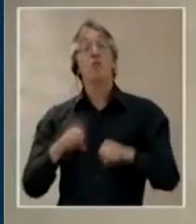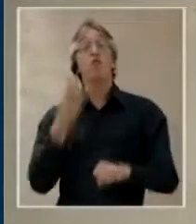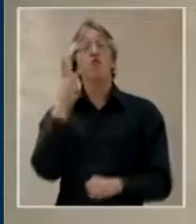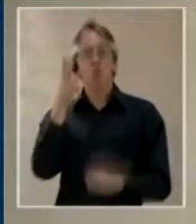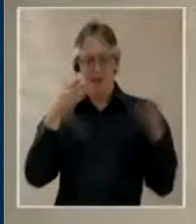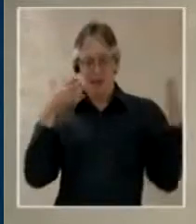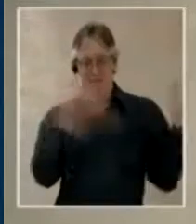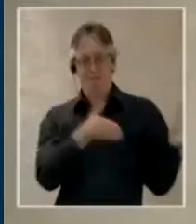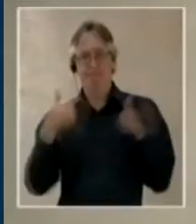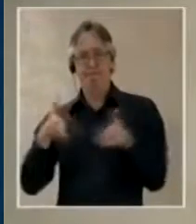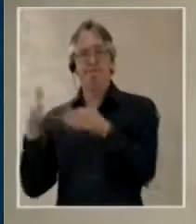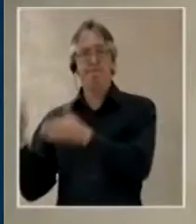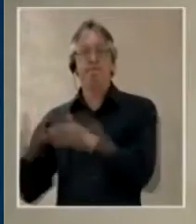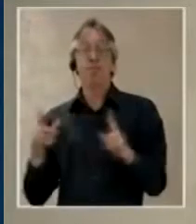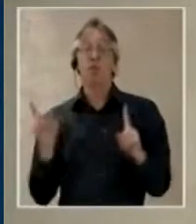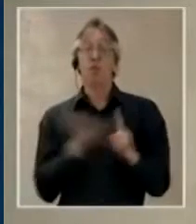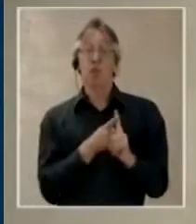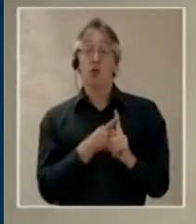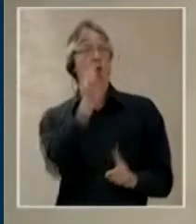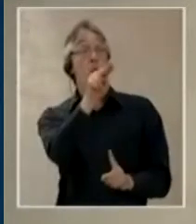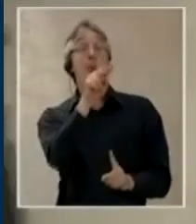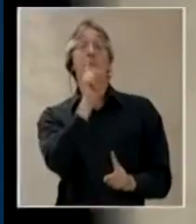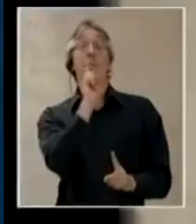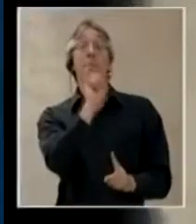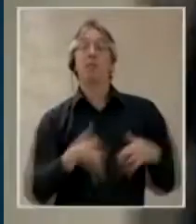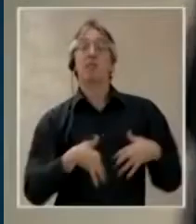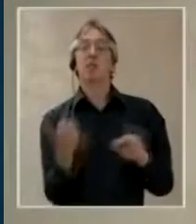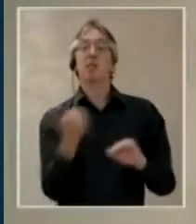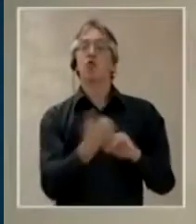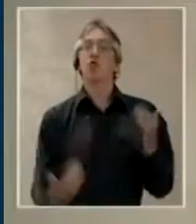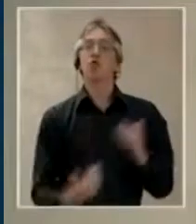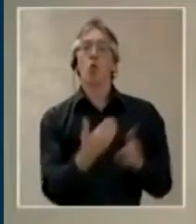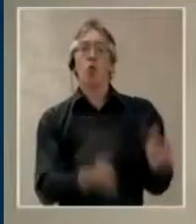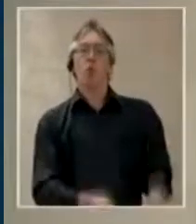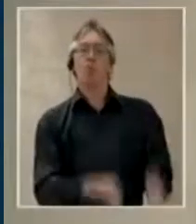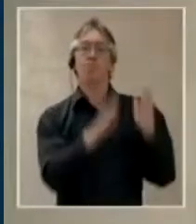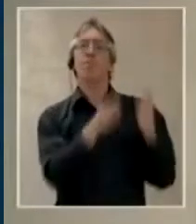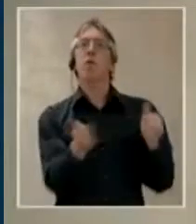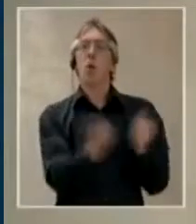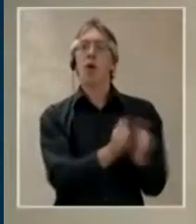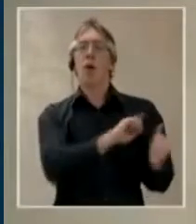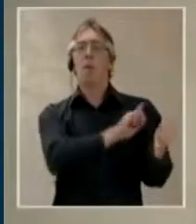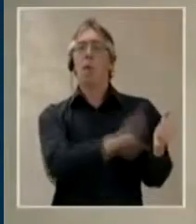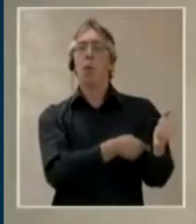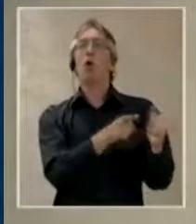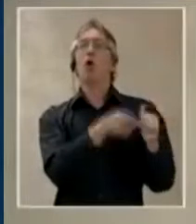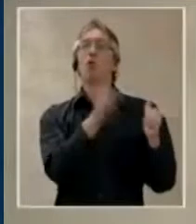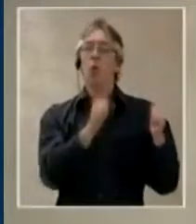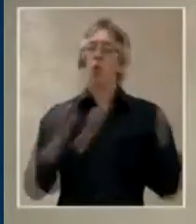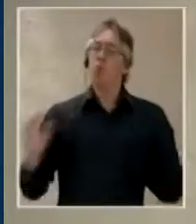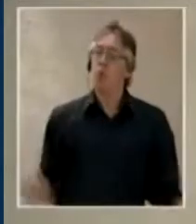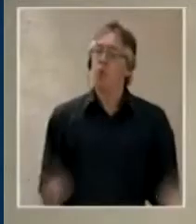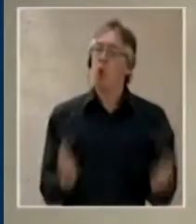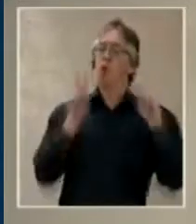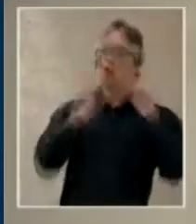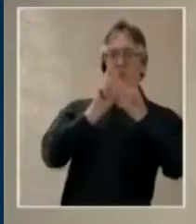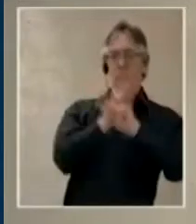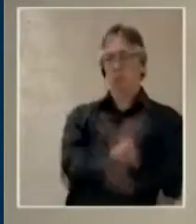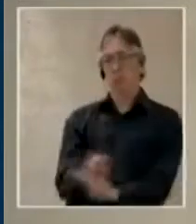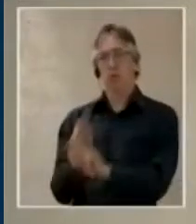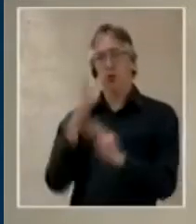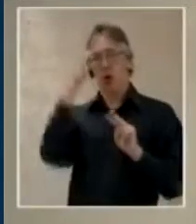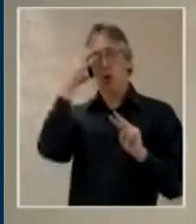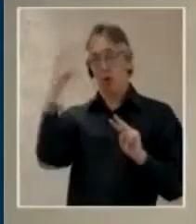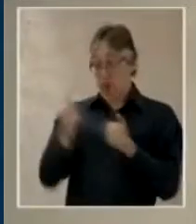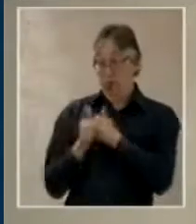Conference. First, the United Nations should establish a new body with authority to promote implementation, monitor states' actions